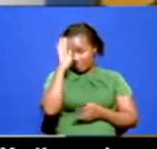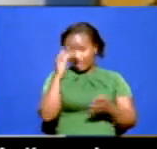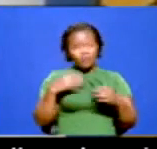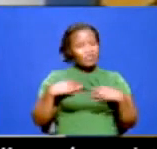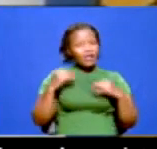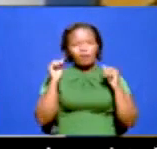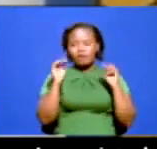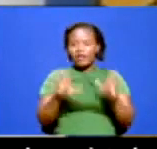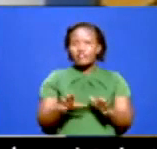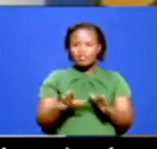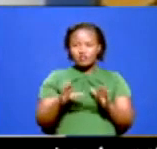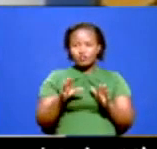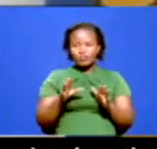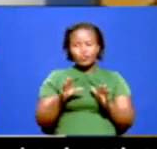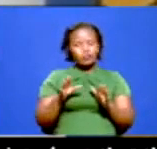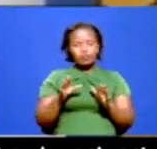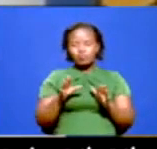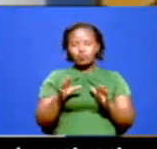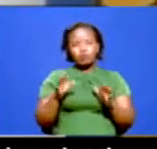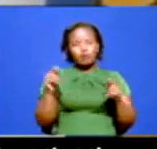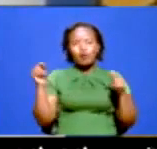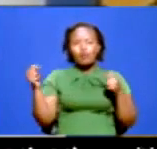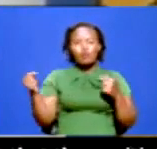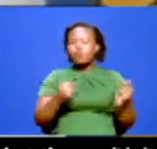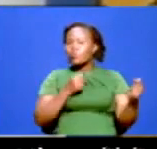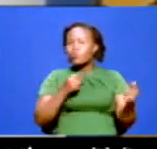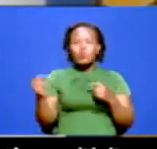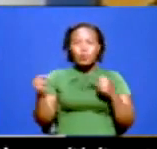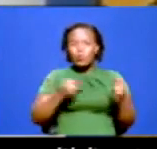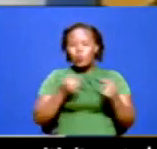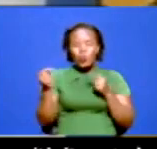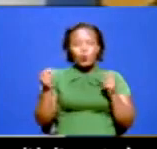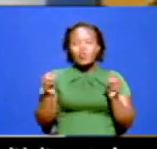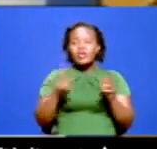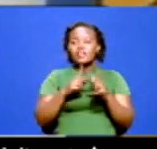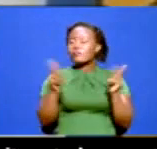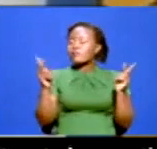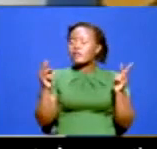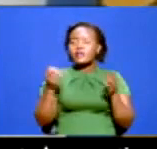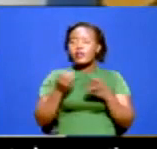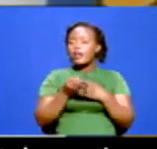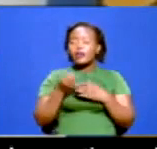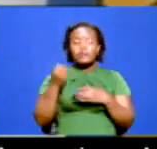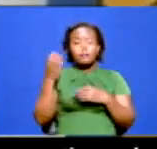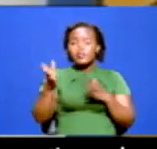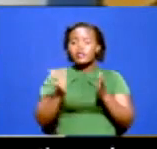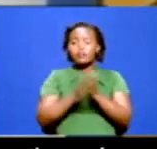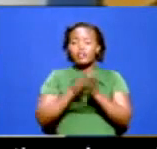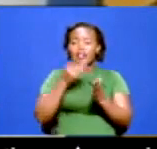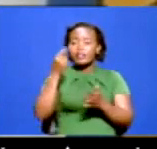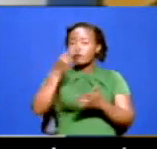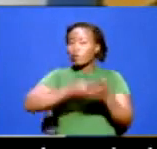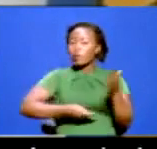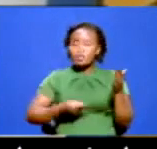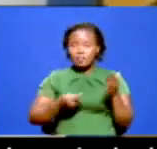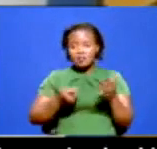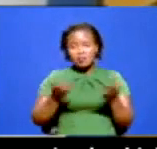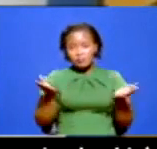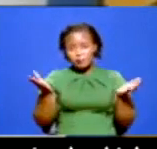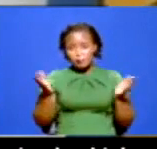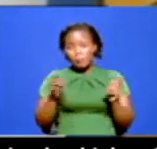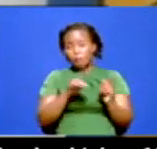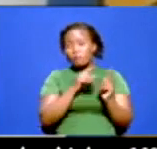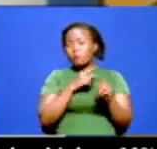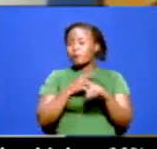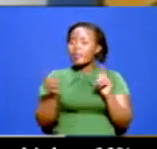costly in whatever character, in whatever form. war is costly, but it